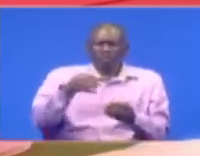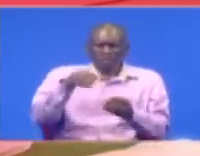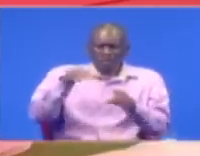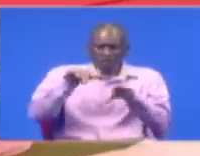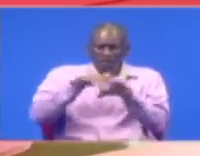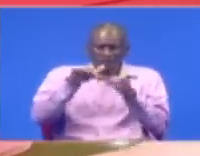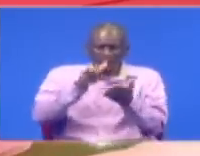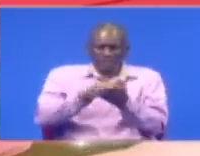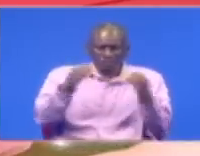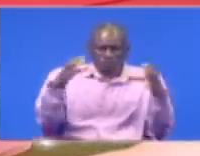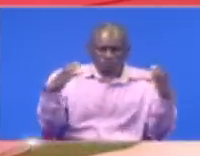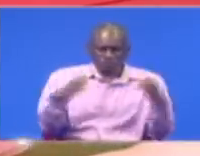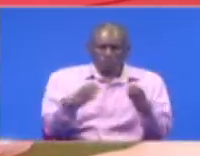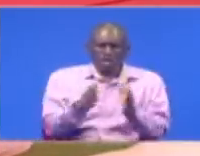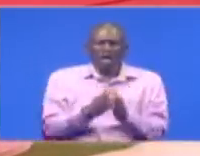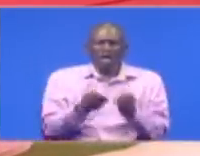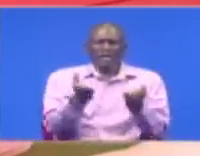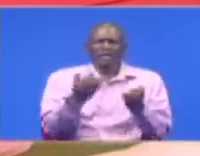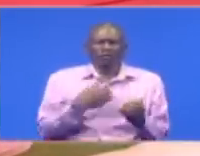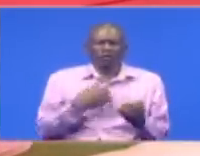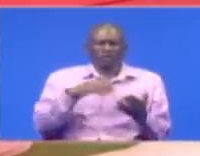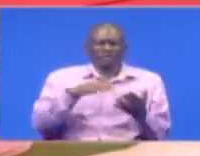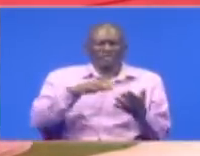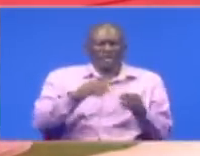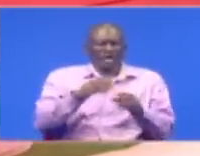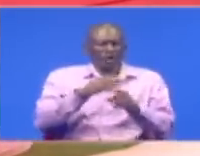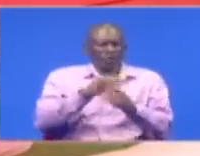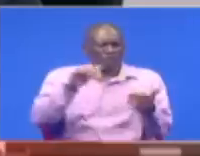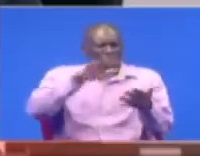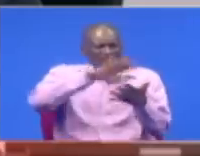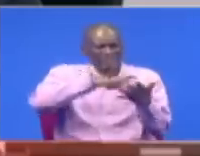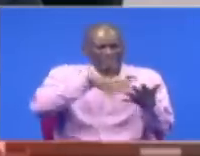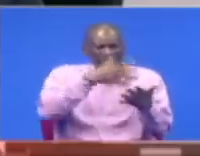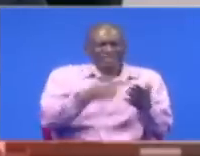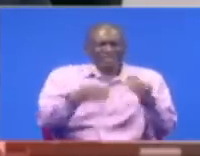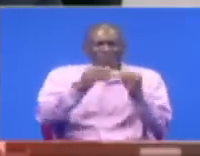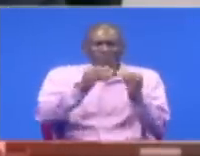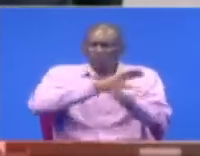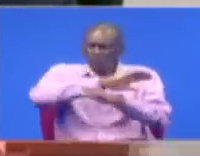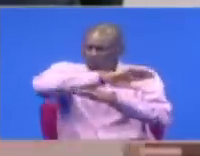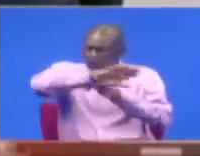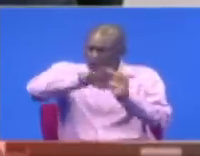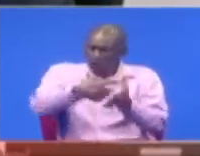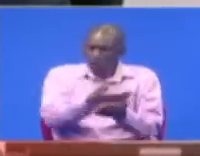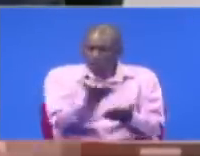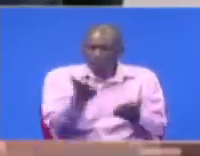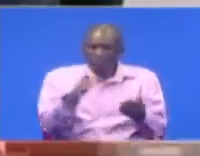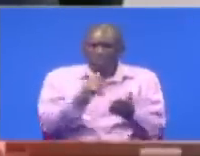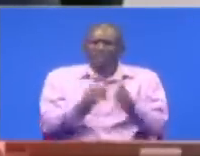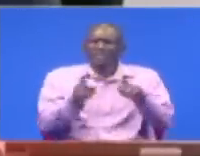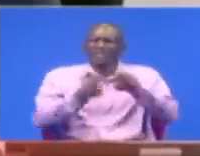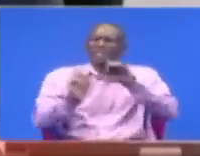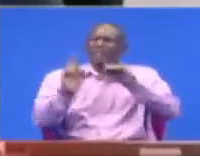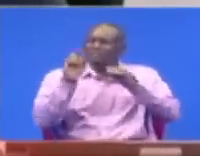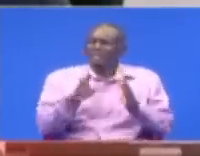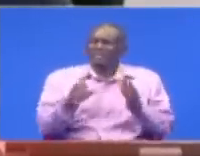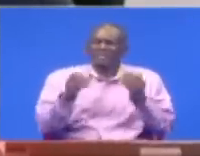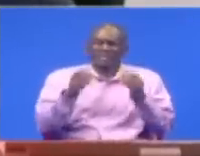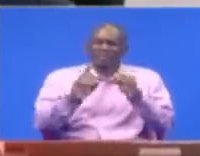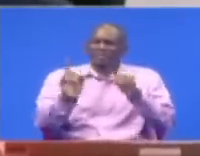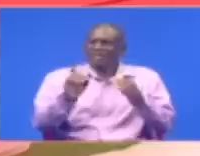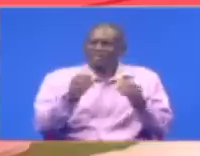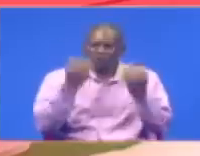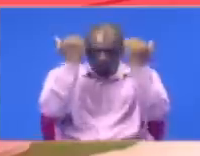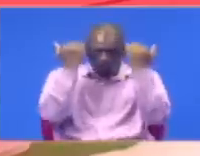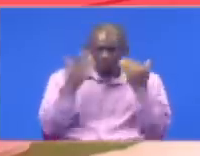I would want to have very structured meetings with all of them, because that is the cabinet. And with